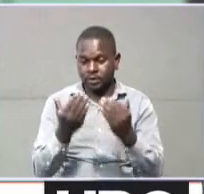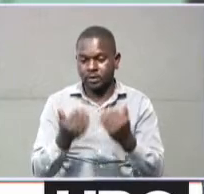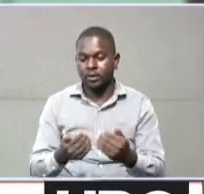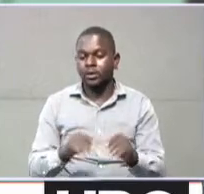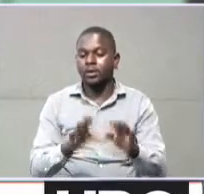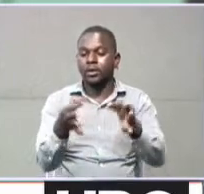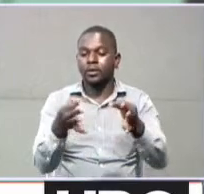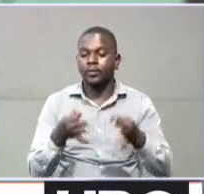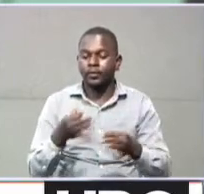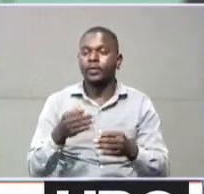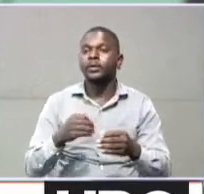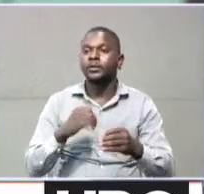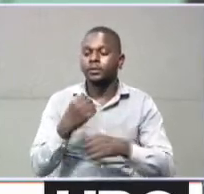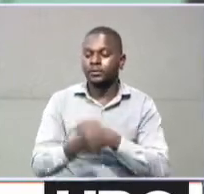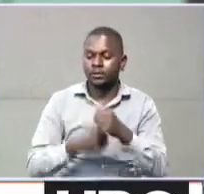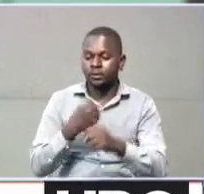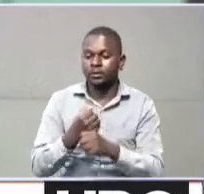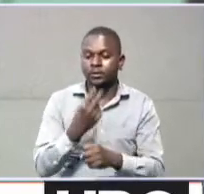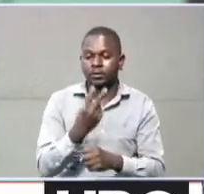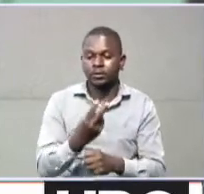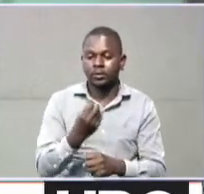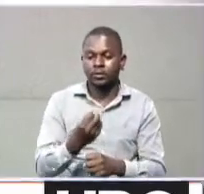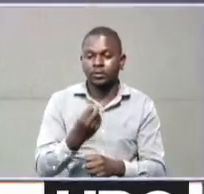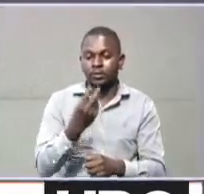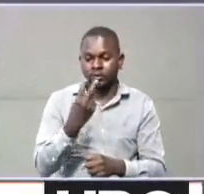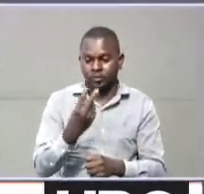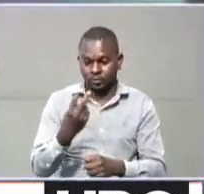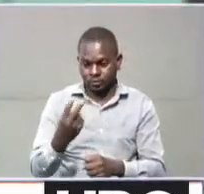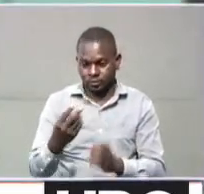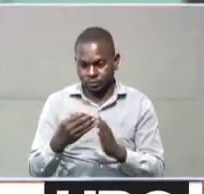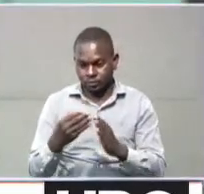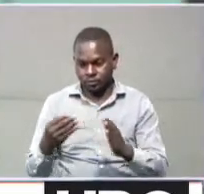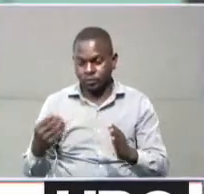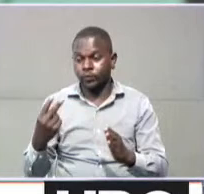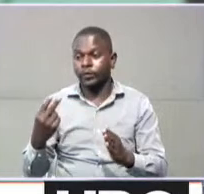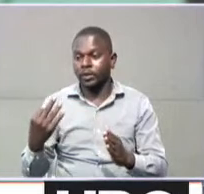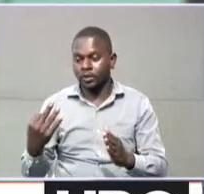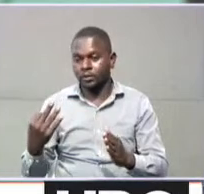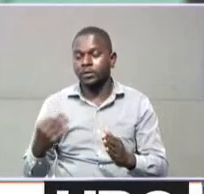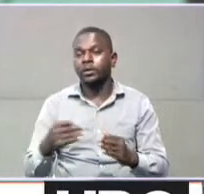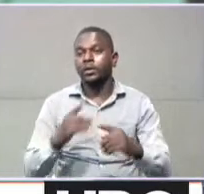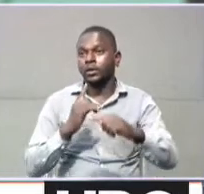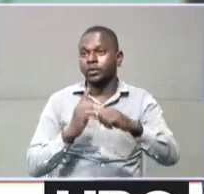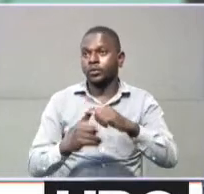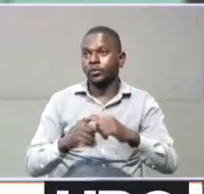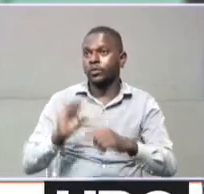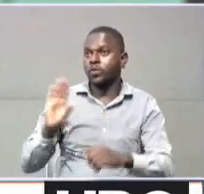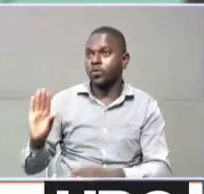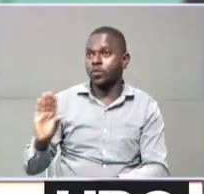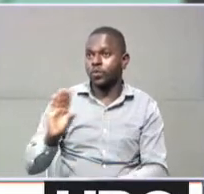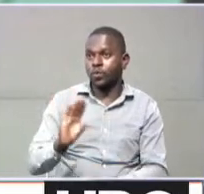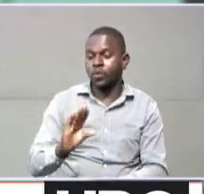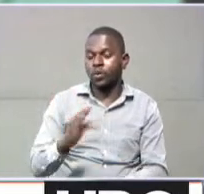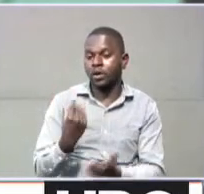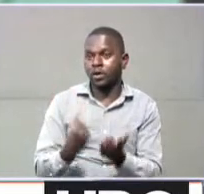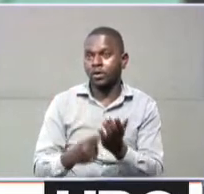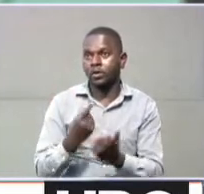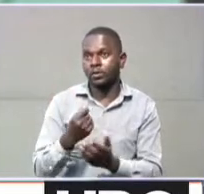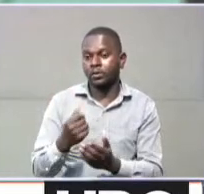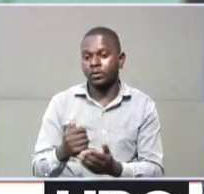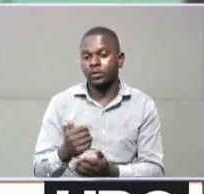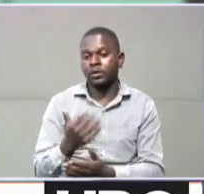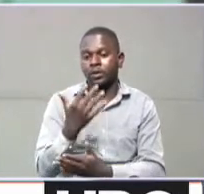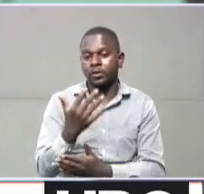financial year 2022-2020 cd a total sum of uganda ceilings